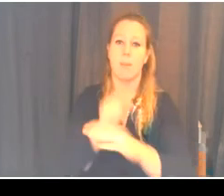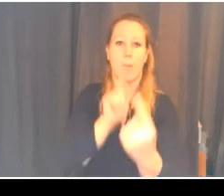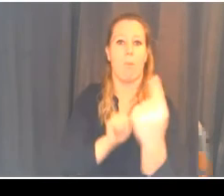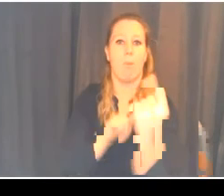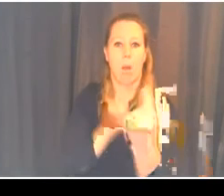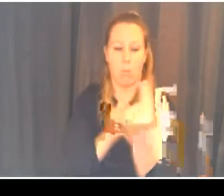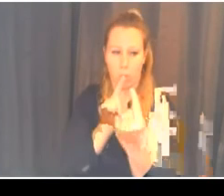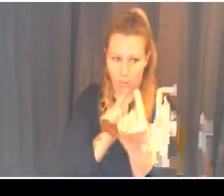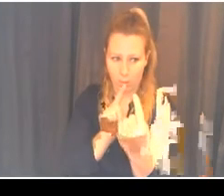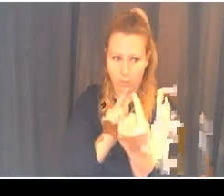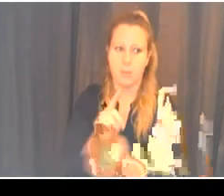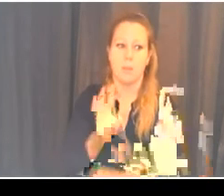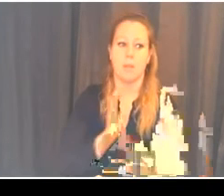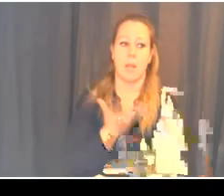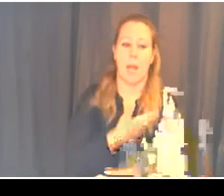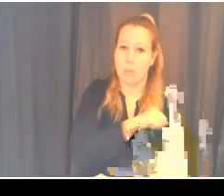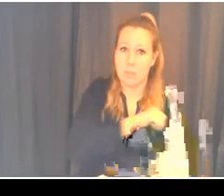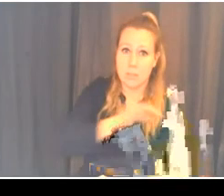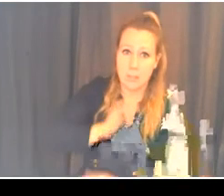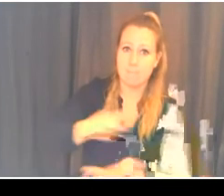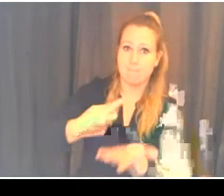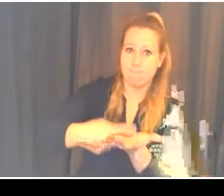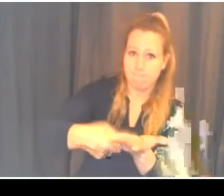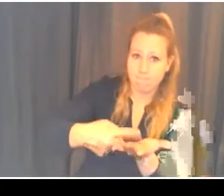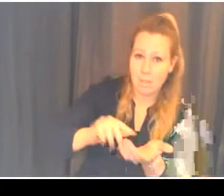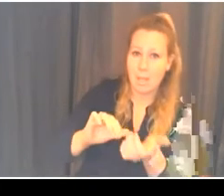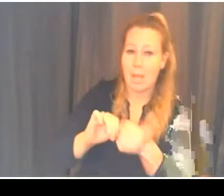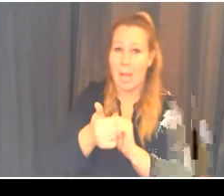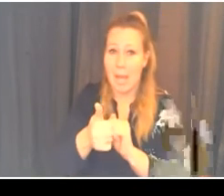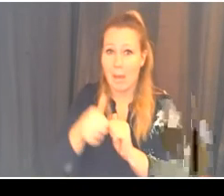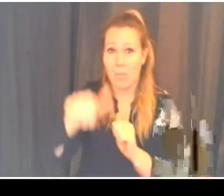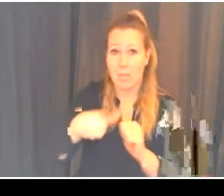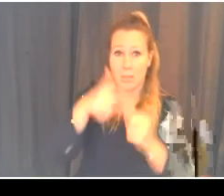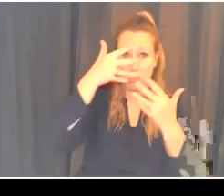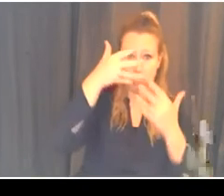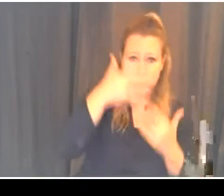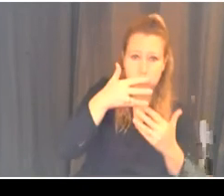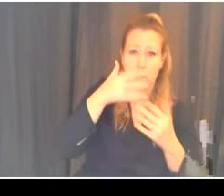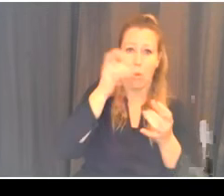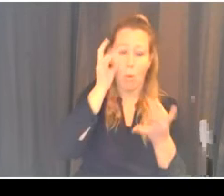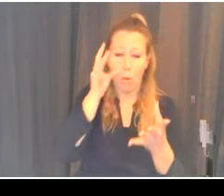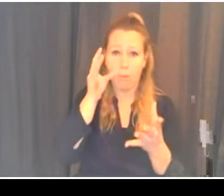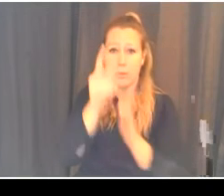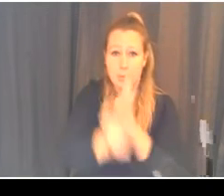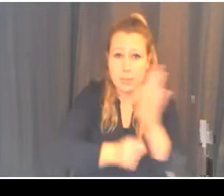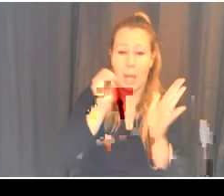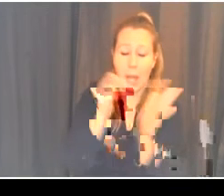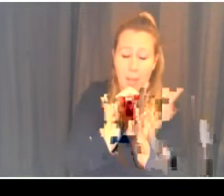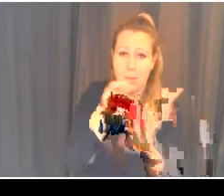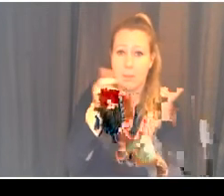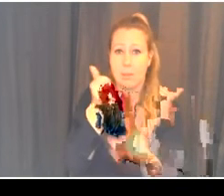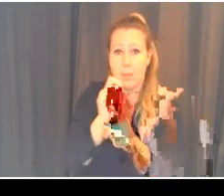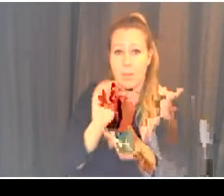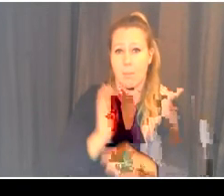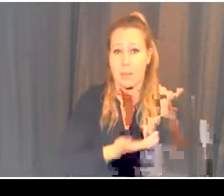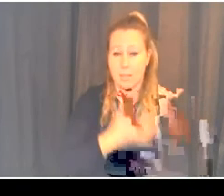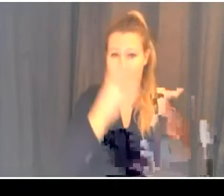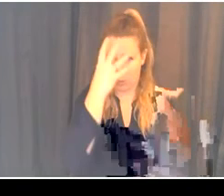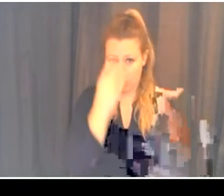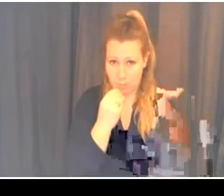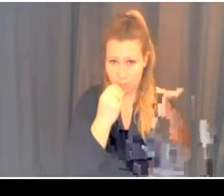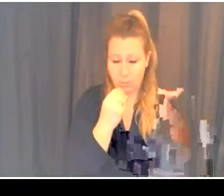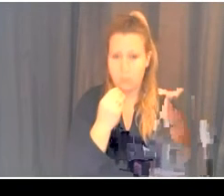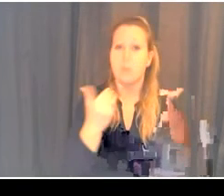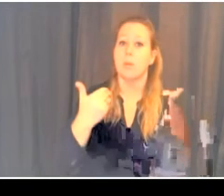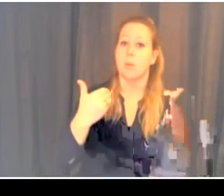hotlines additionally our social workers have provided consultation on how to navigate parental and sibling relationships especially when there